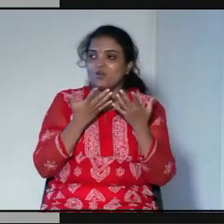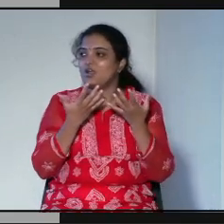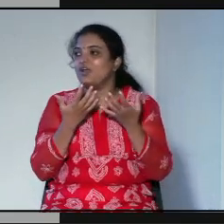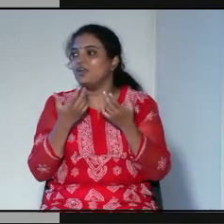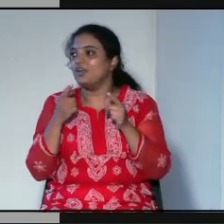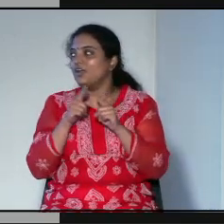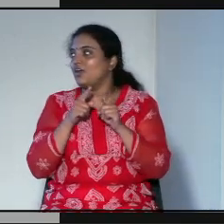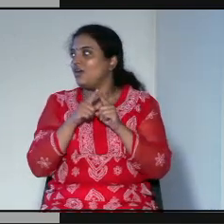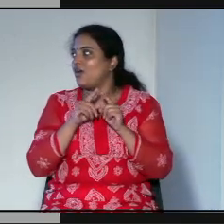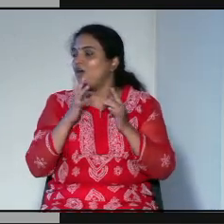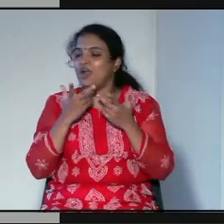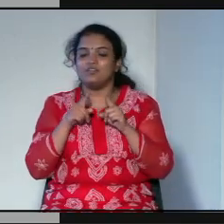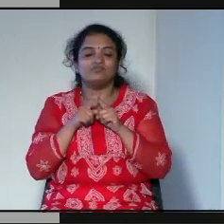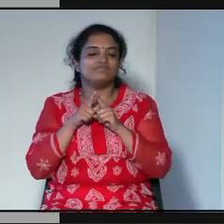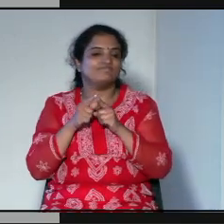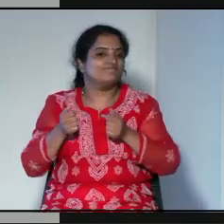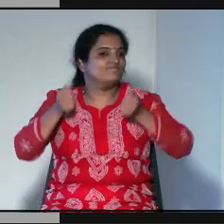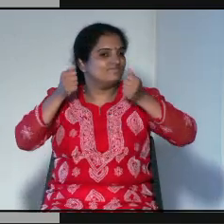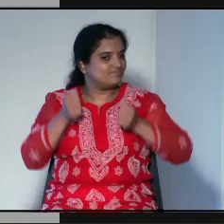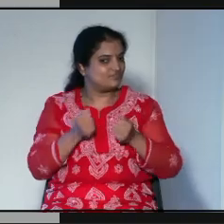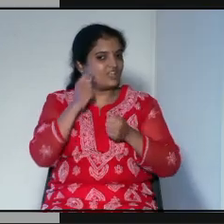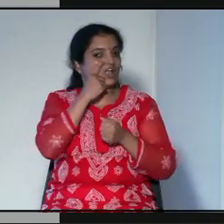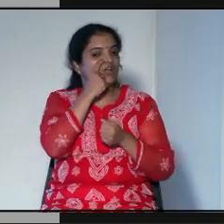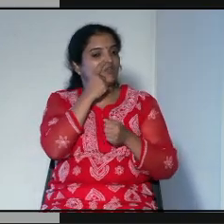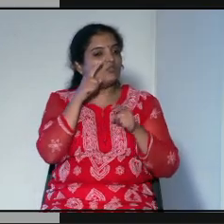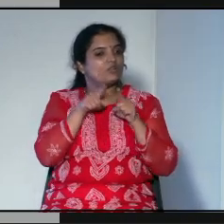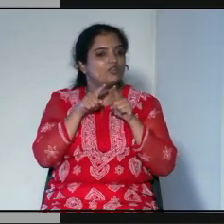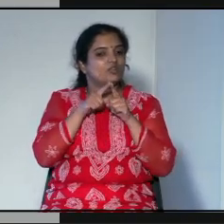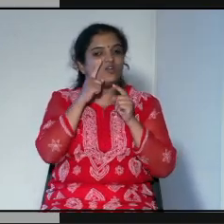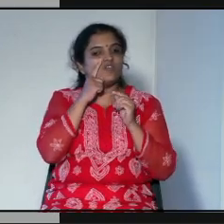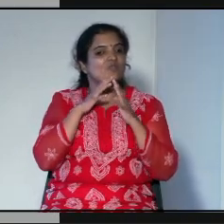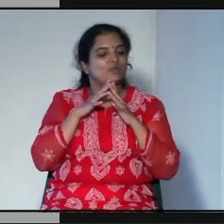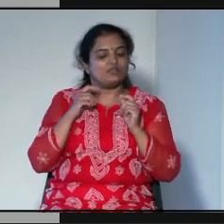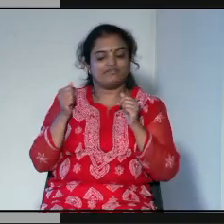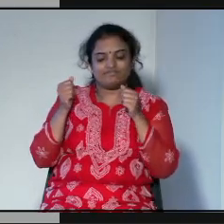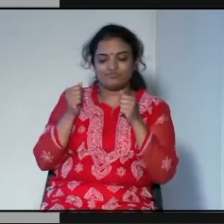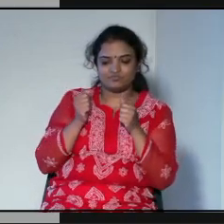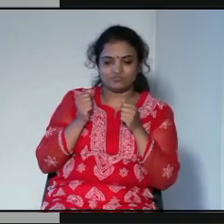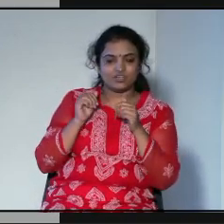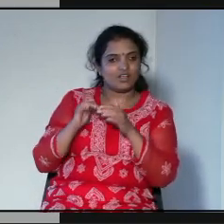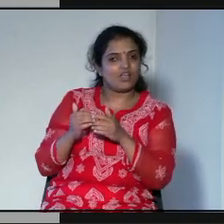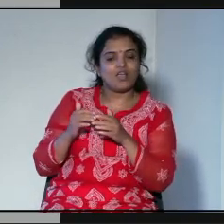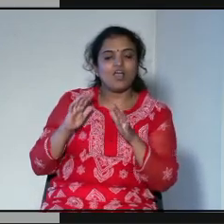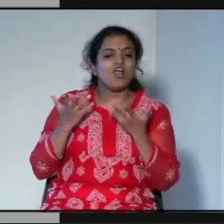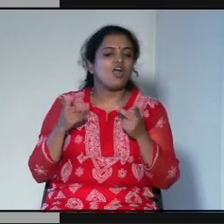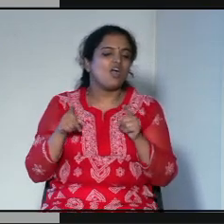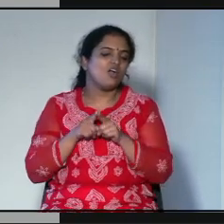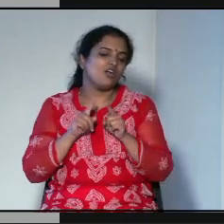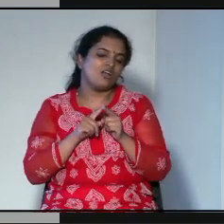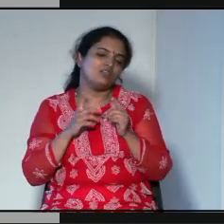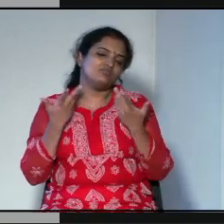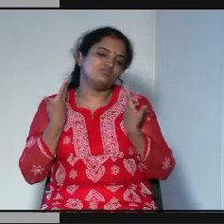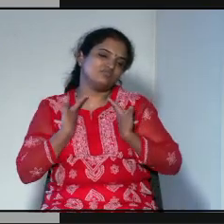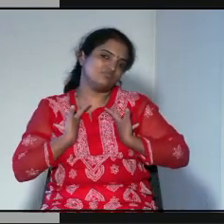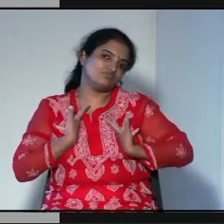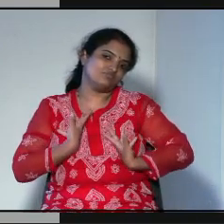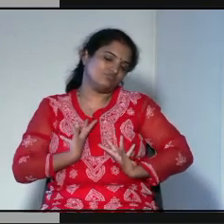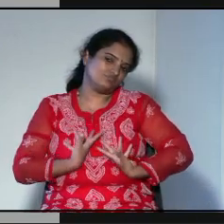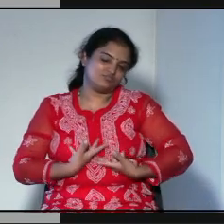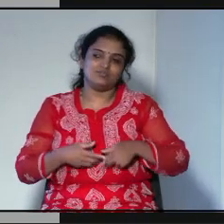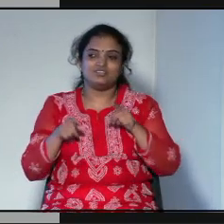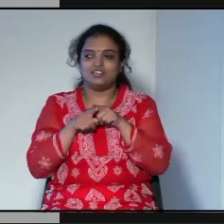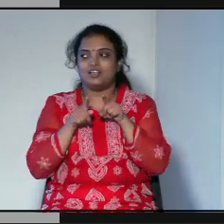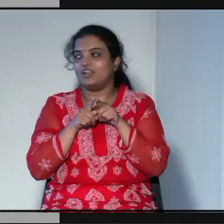of her seated female figures, many of these she makes, or in the restless energy of a